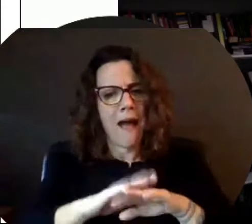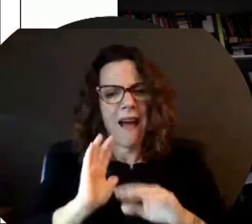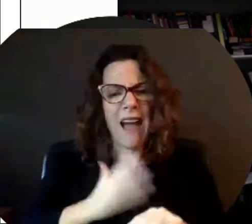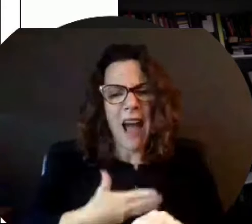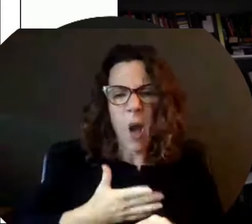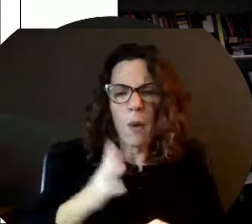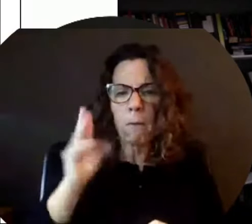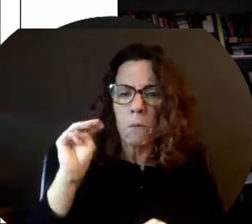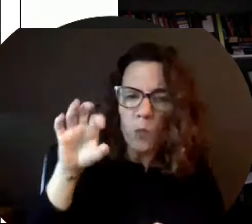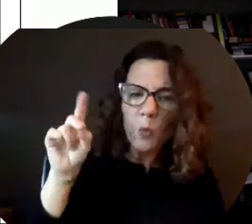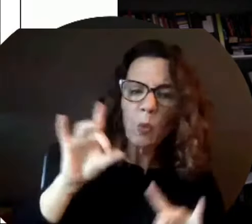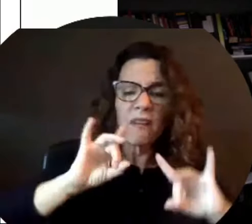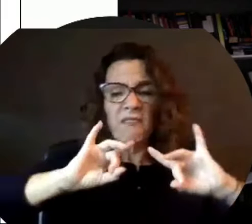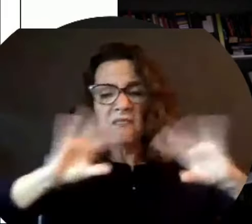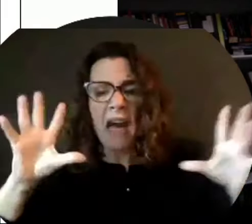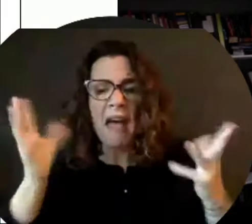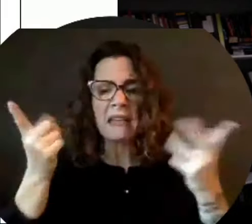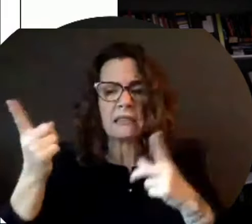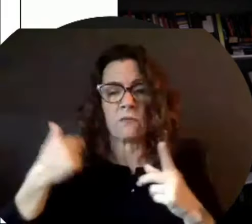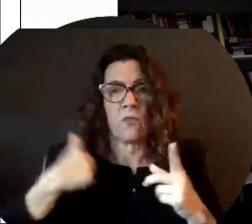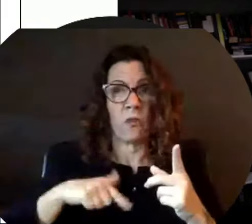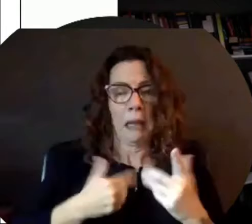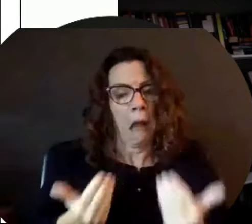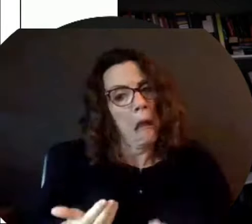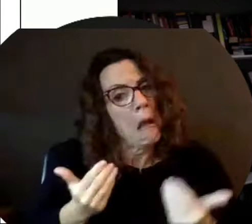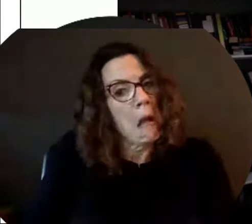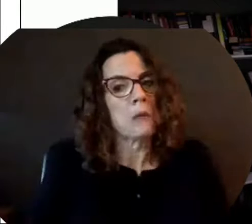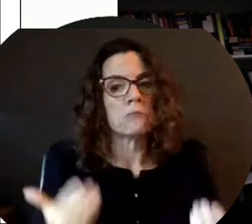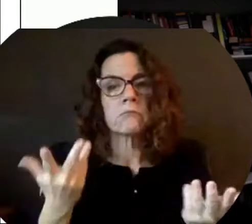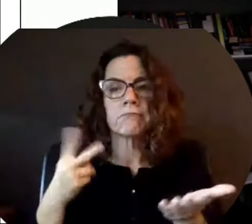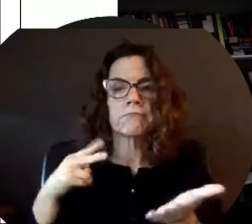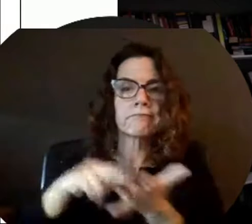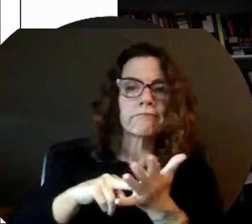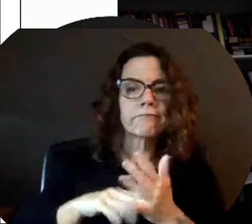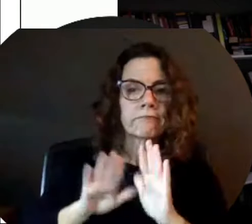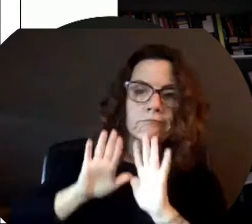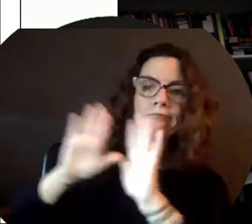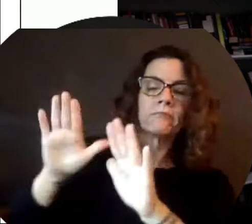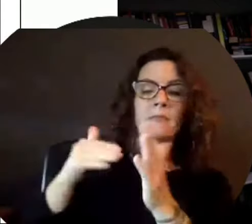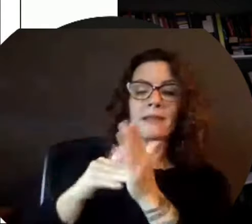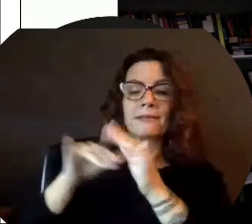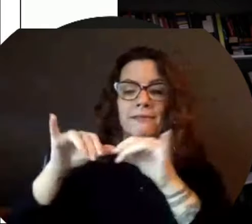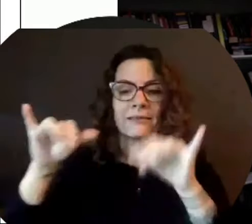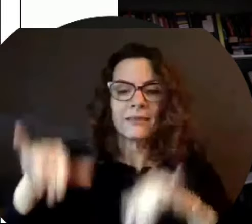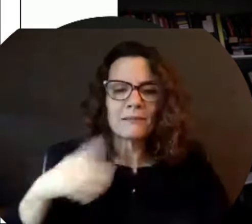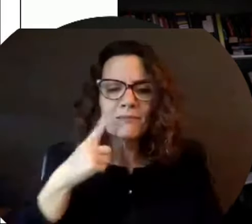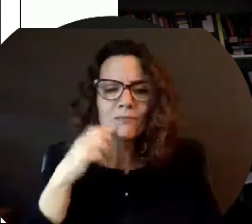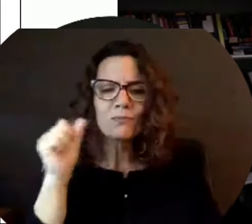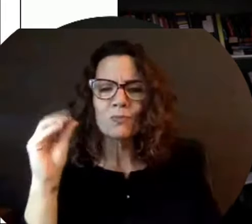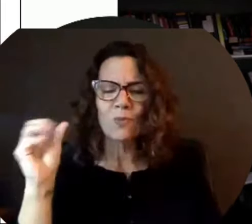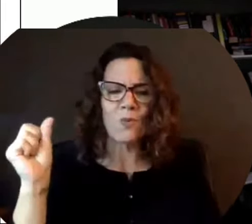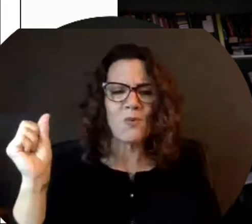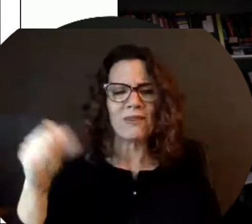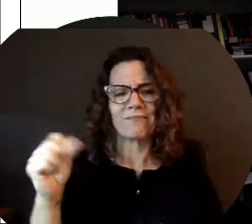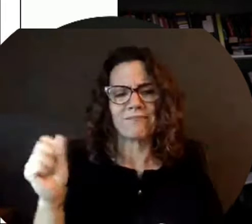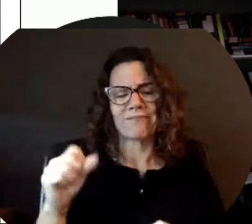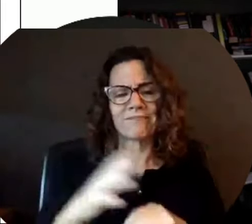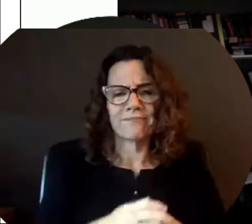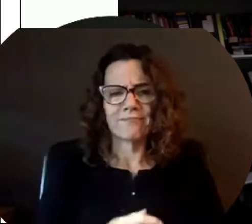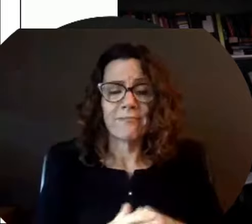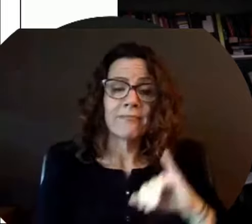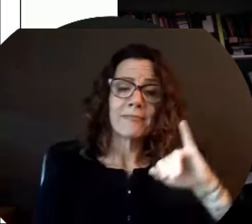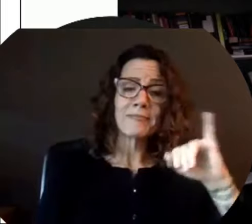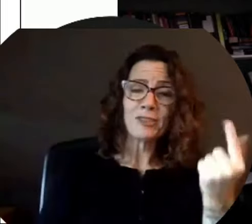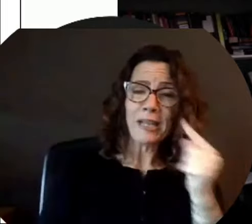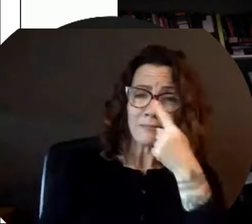of, the context of slavery and abolition in the kind of original U.S. Sense, I